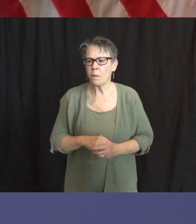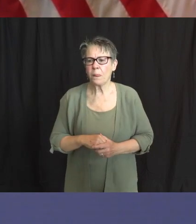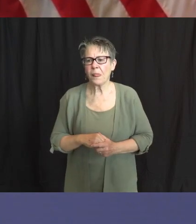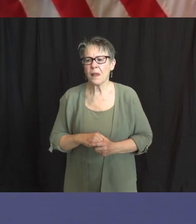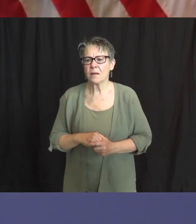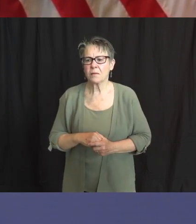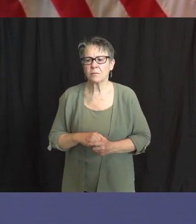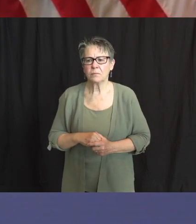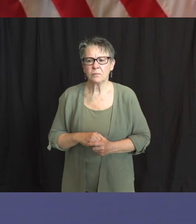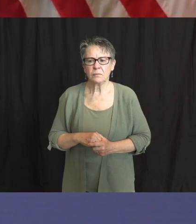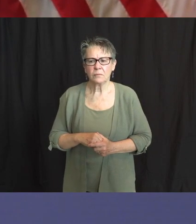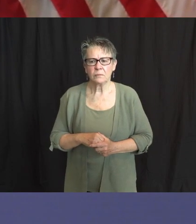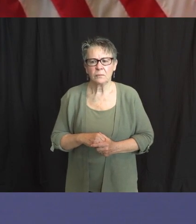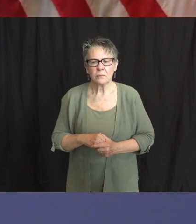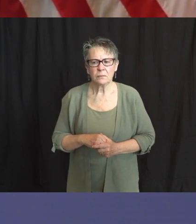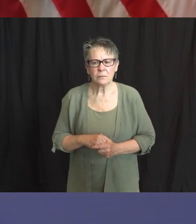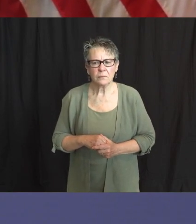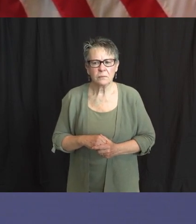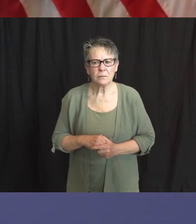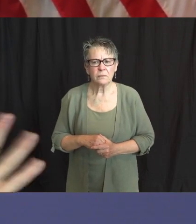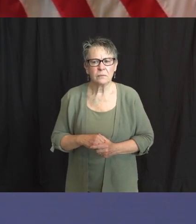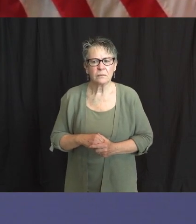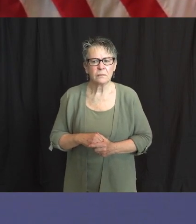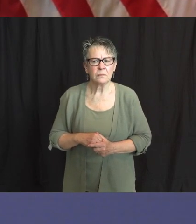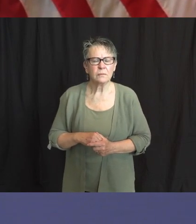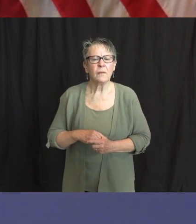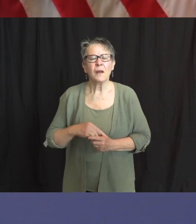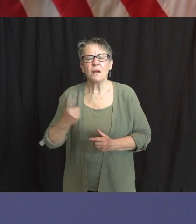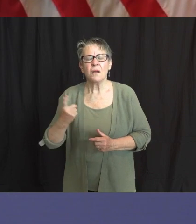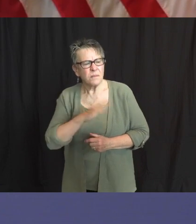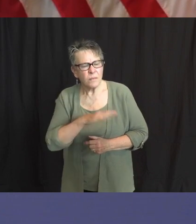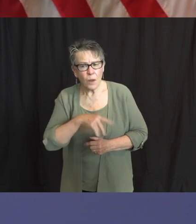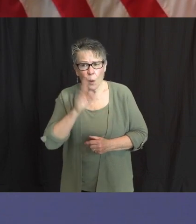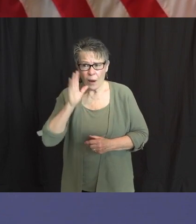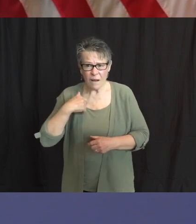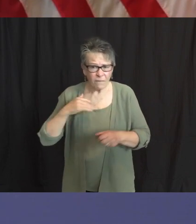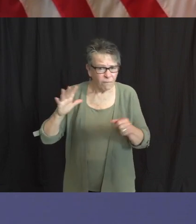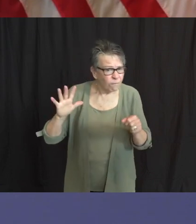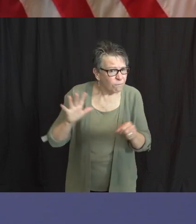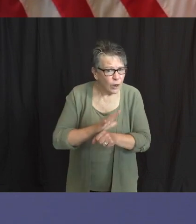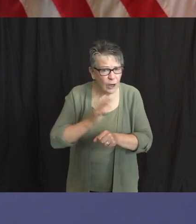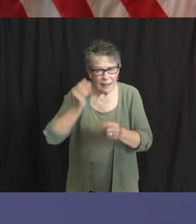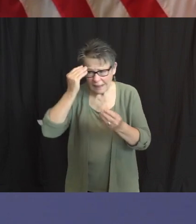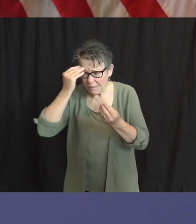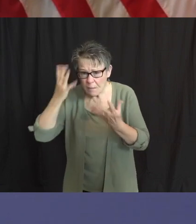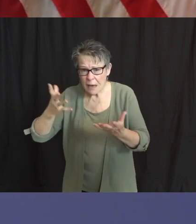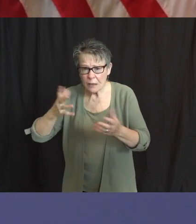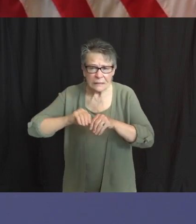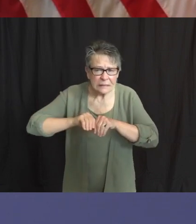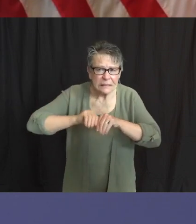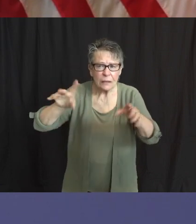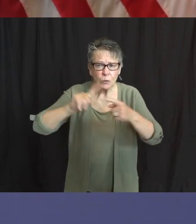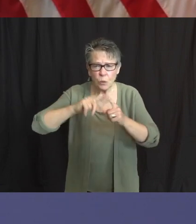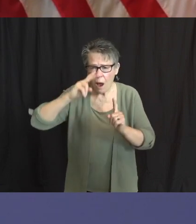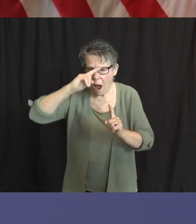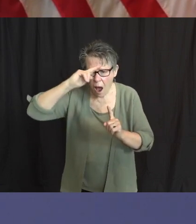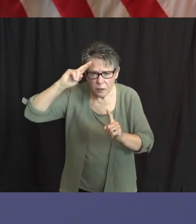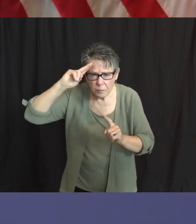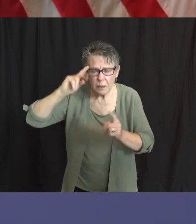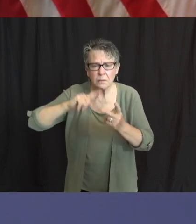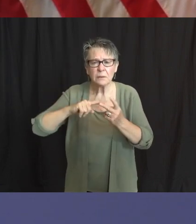Okay. And that's effective, again, Tuesday, May 26th, so a week from tomorrow. Thank you for